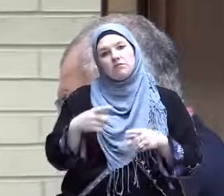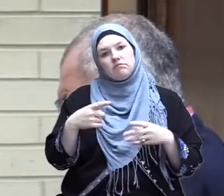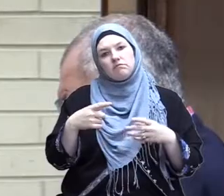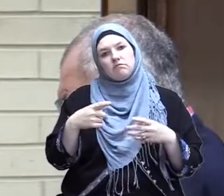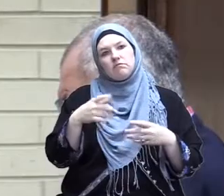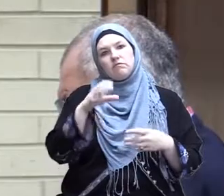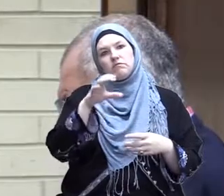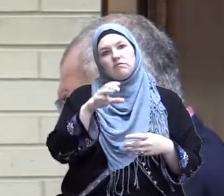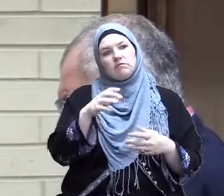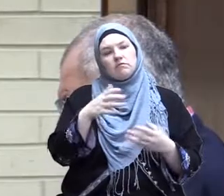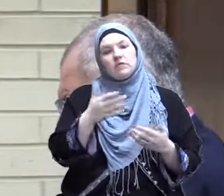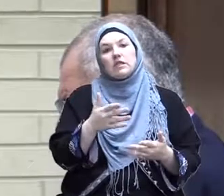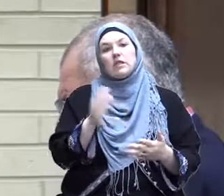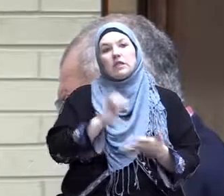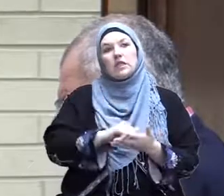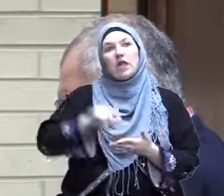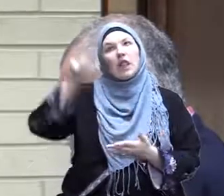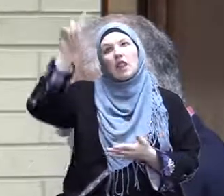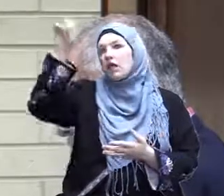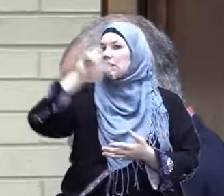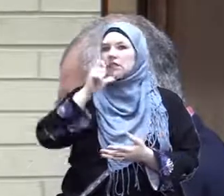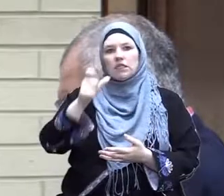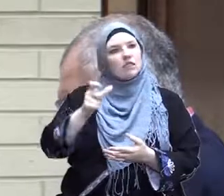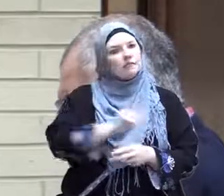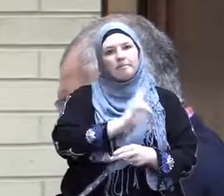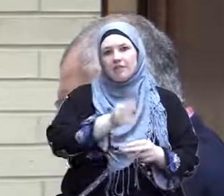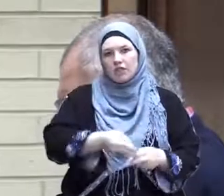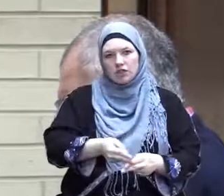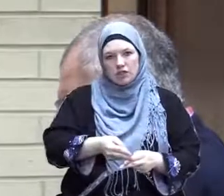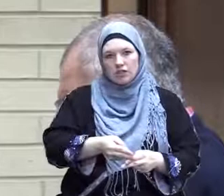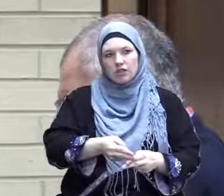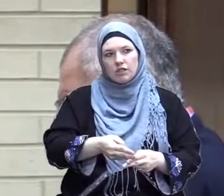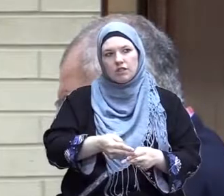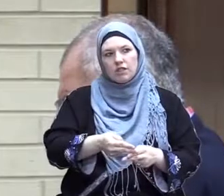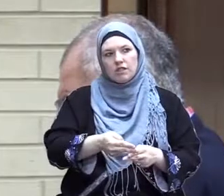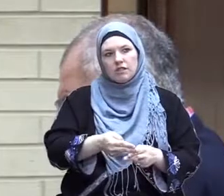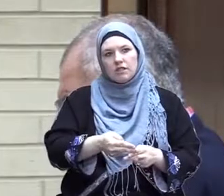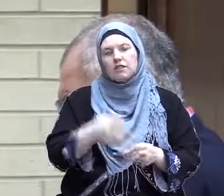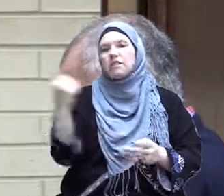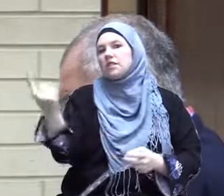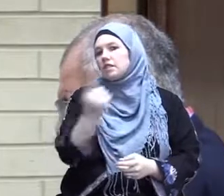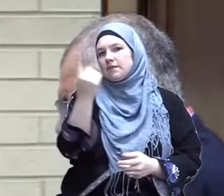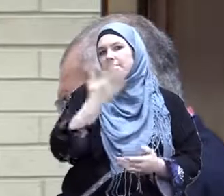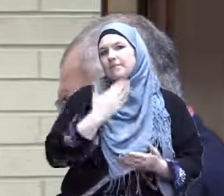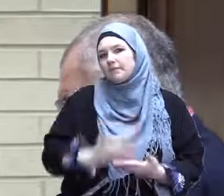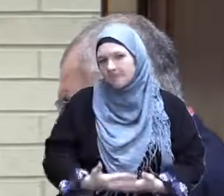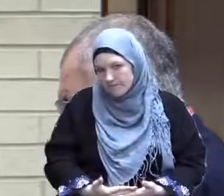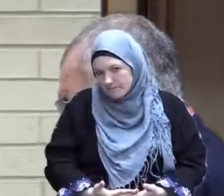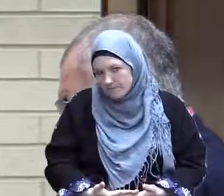that Allah subhanahu wa ta'ala did not mention something good.